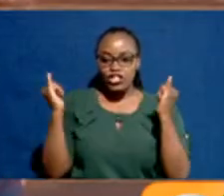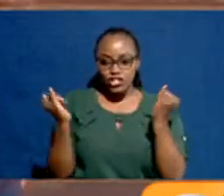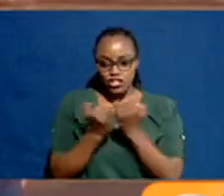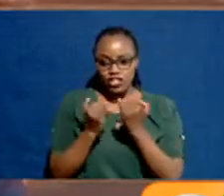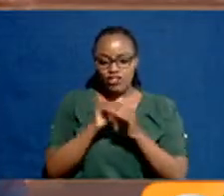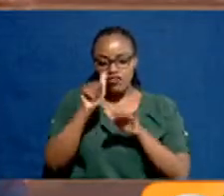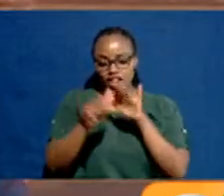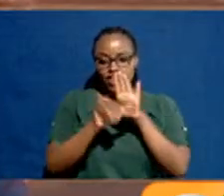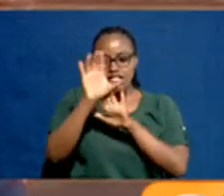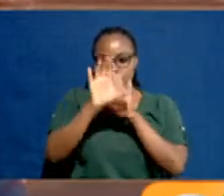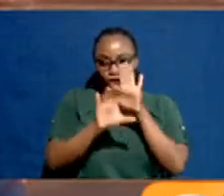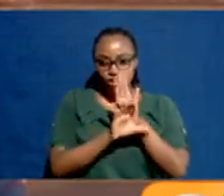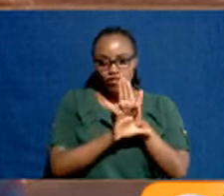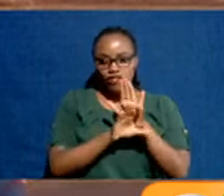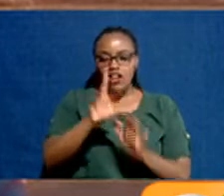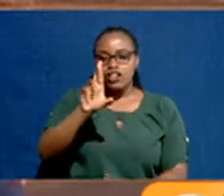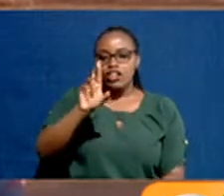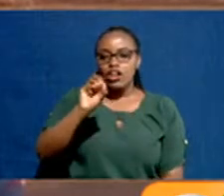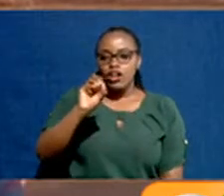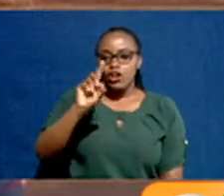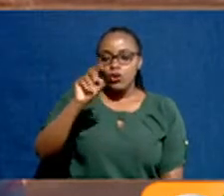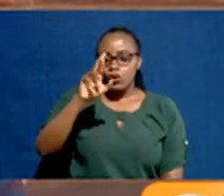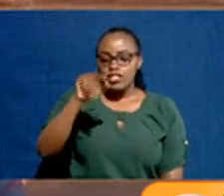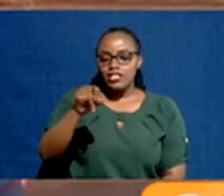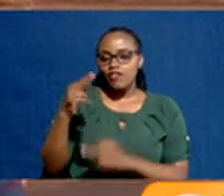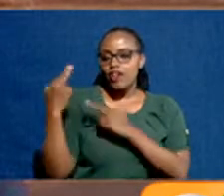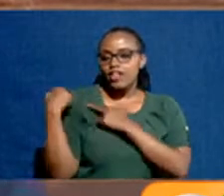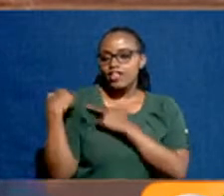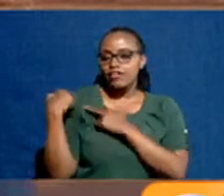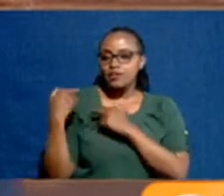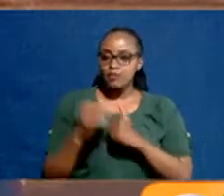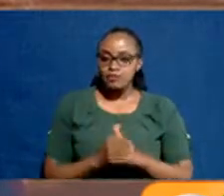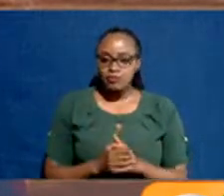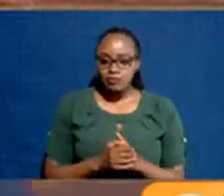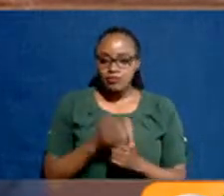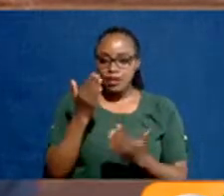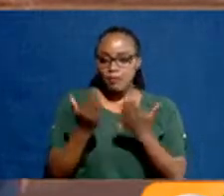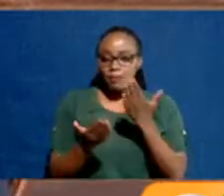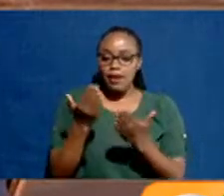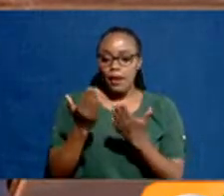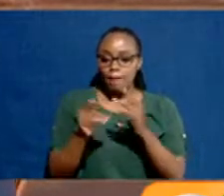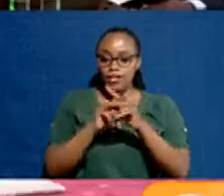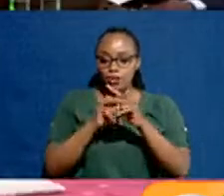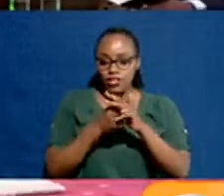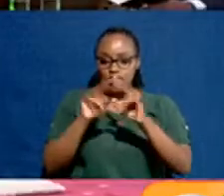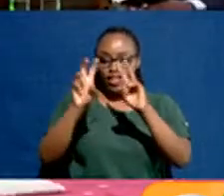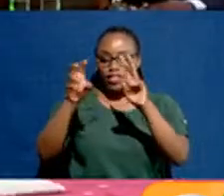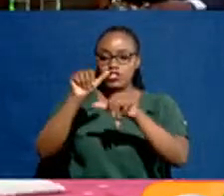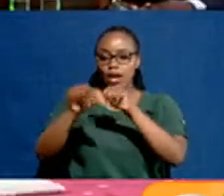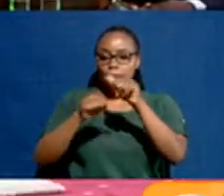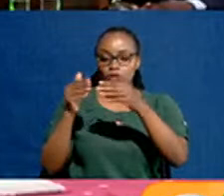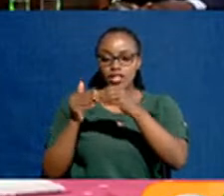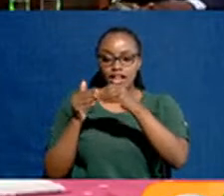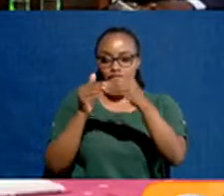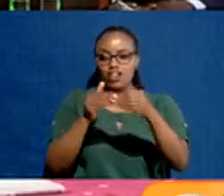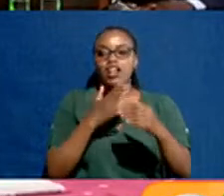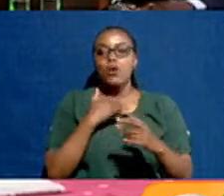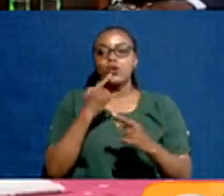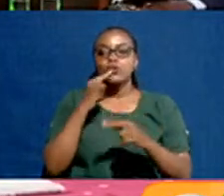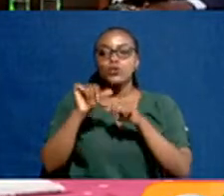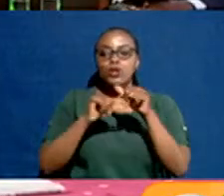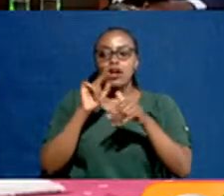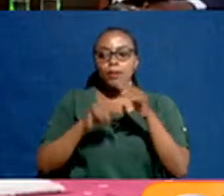the Constitution, and Jesse Rogers will be taking us through that. Okay, Your Excellency, perhaps just to begin on matters governance, I'd like to touch